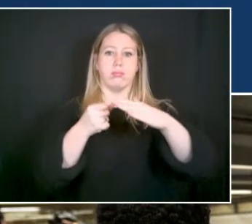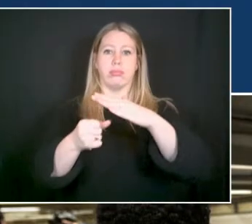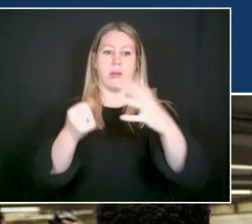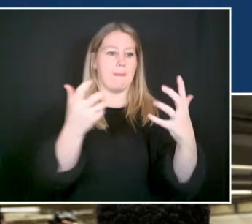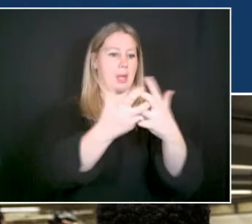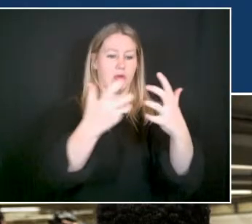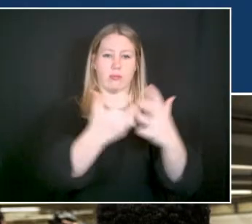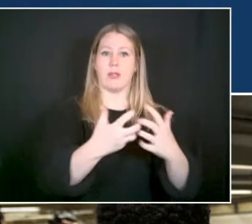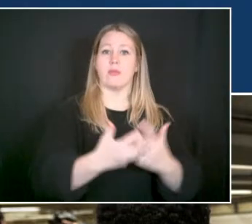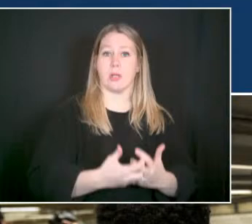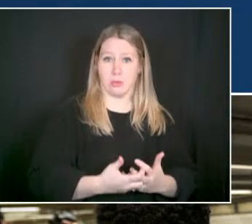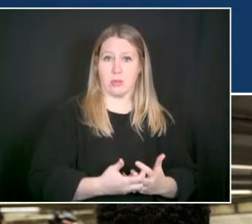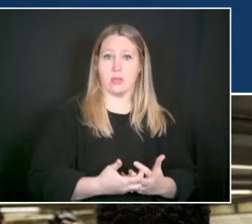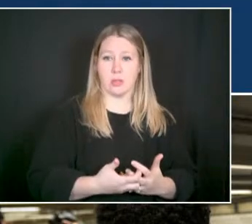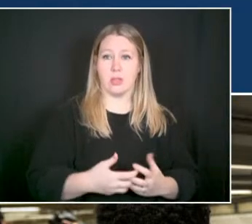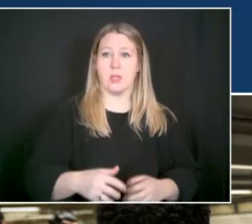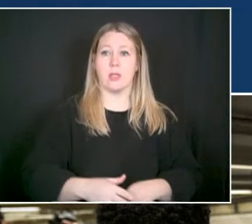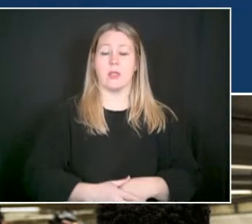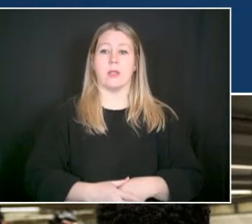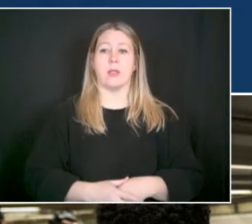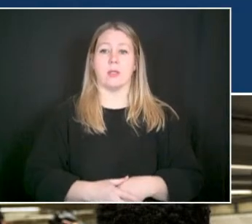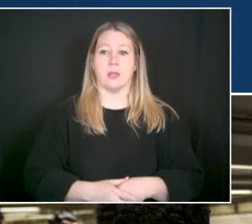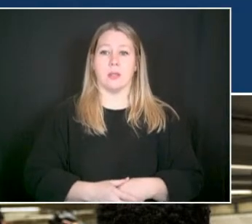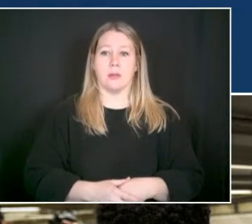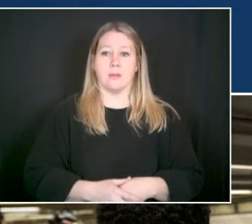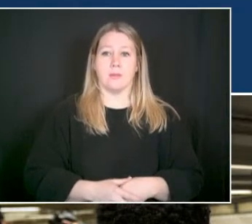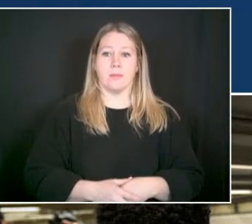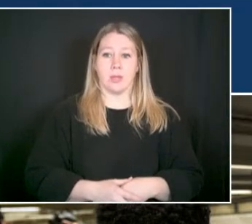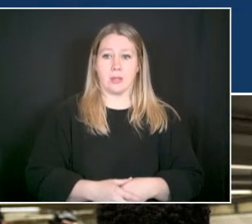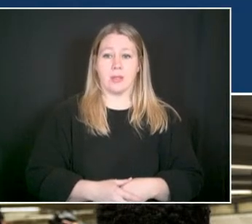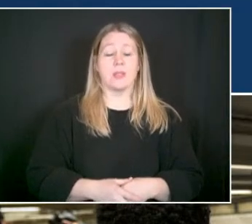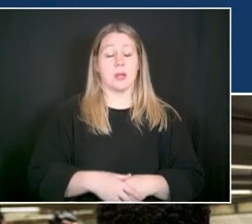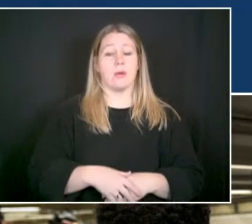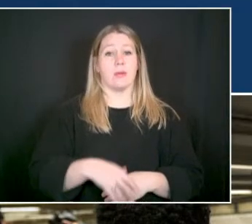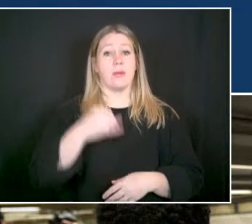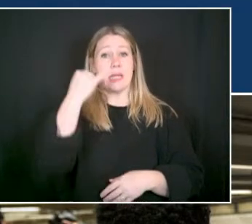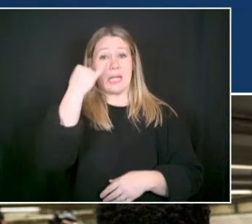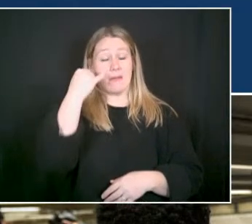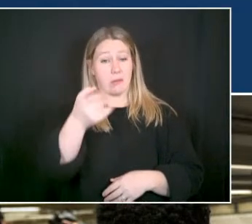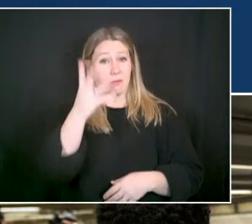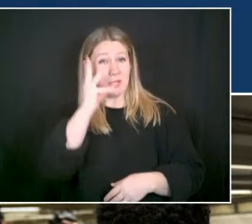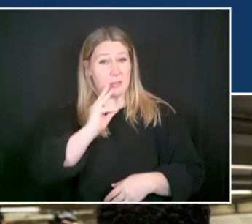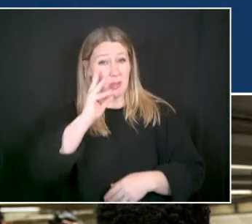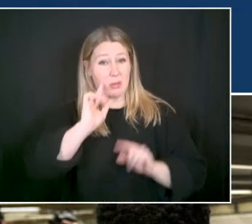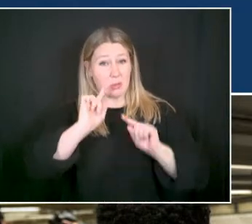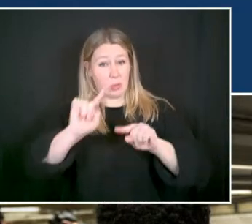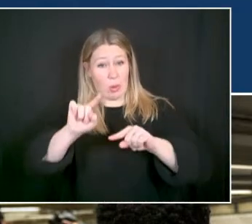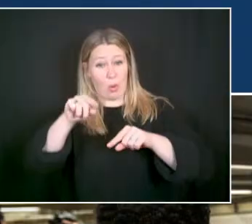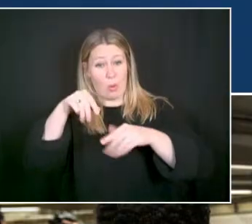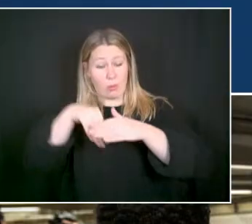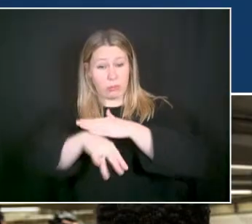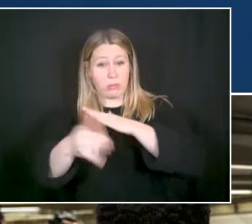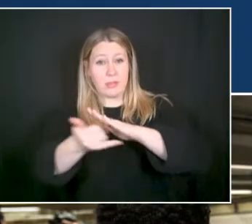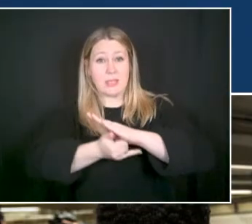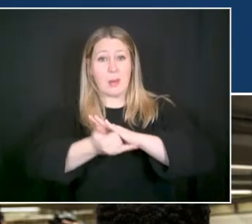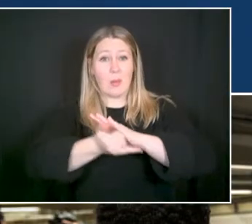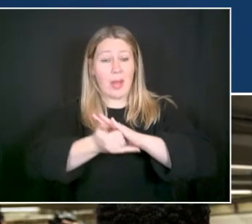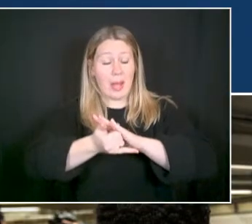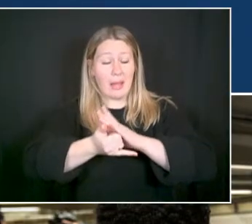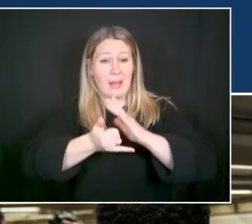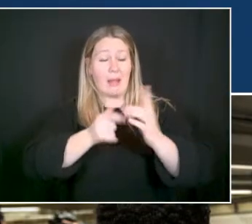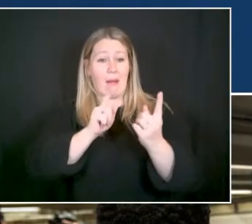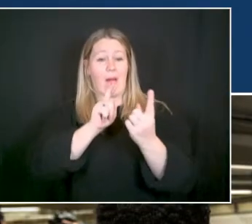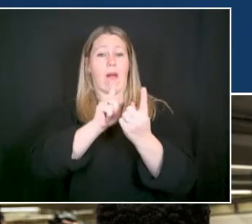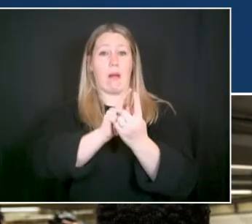dealing with severe mental health issues know how challenging it is to get someone into care, particularly if they are